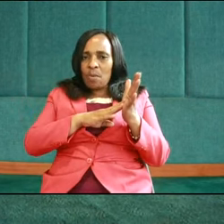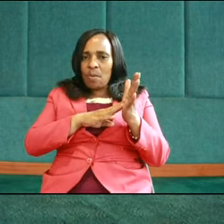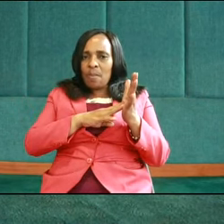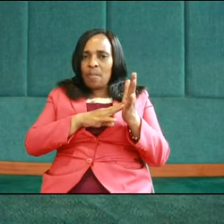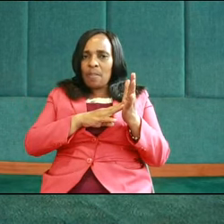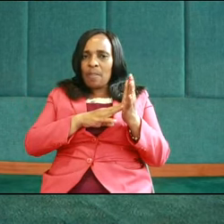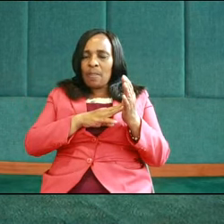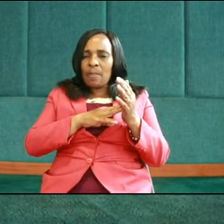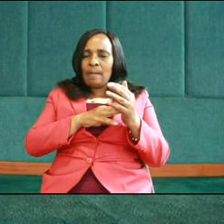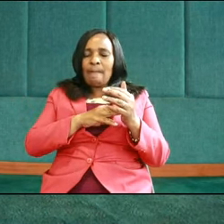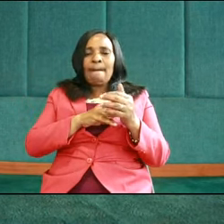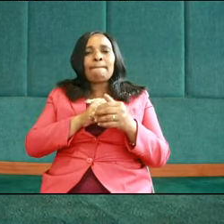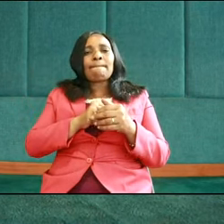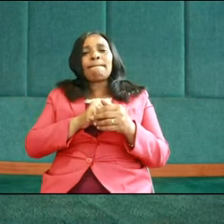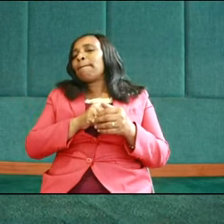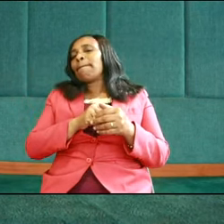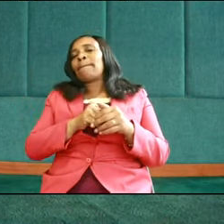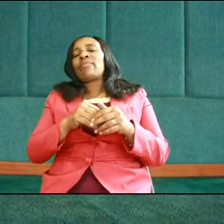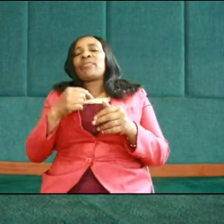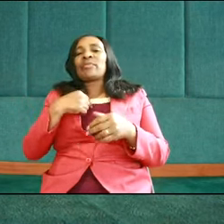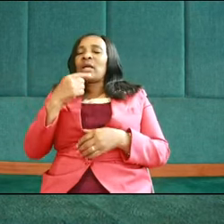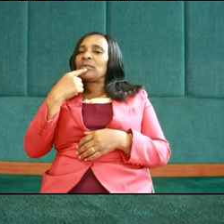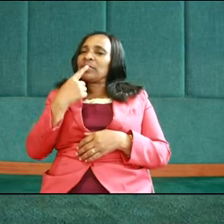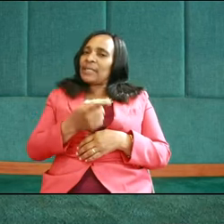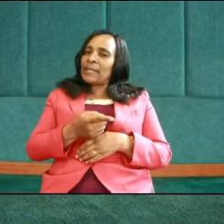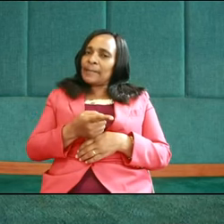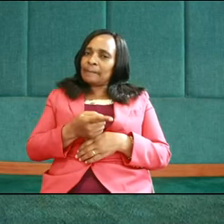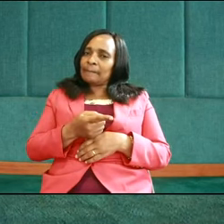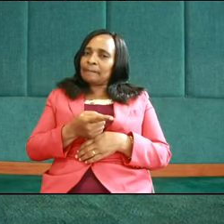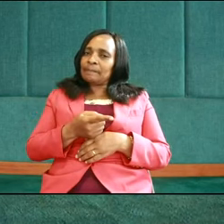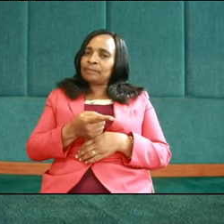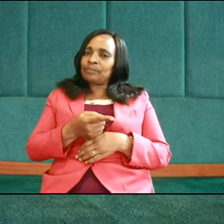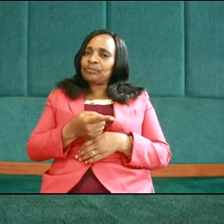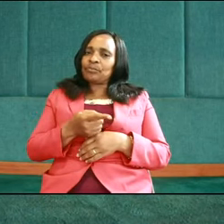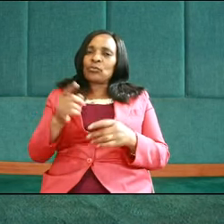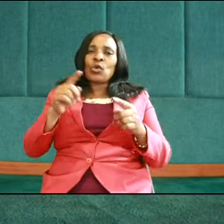Anyone would like to go? I would say that